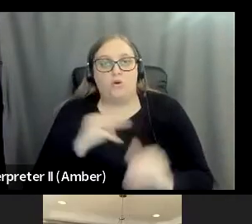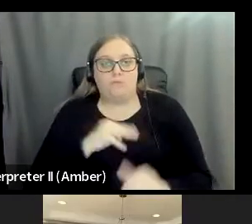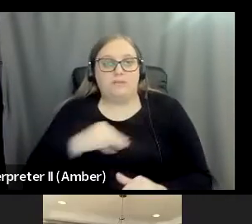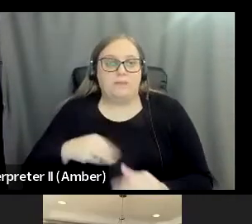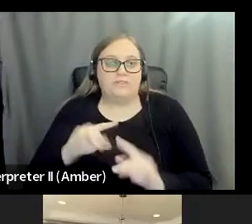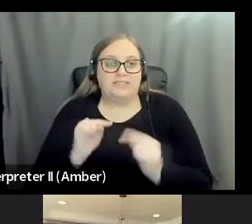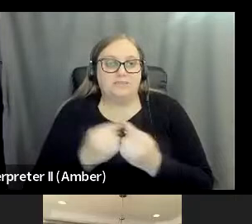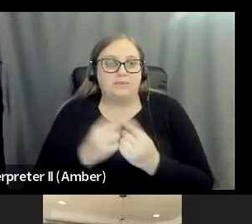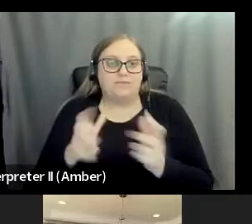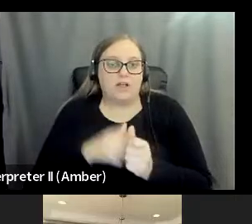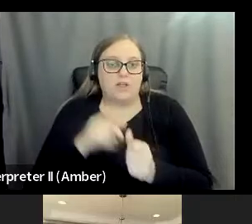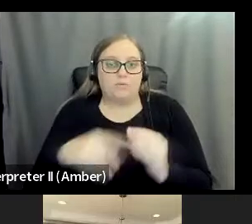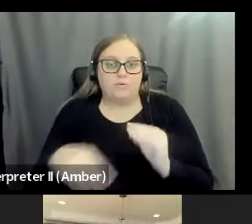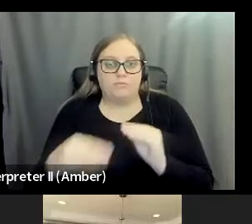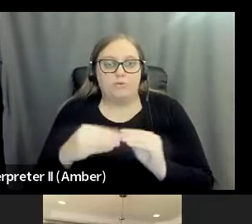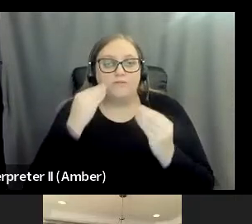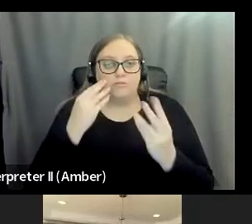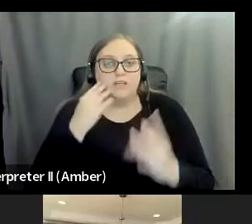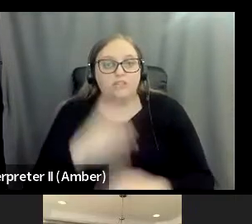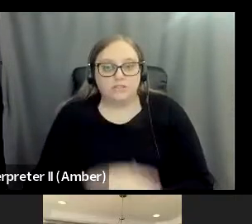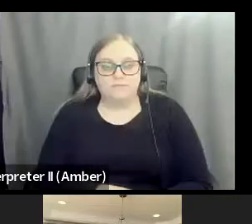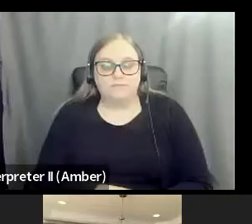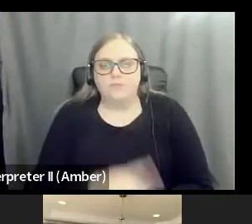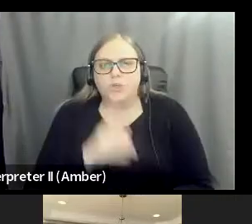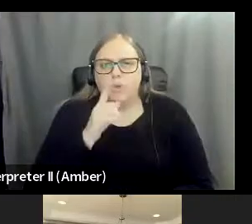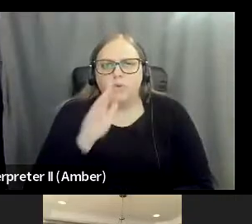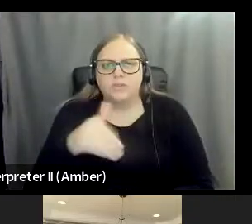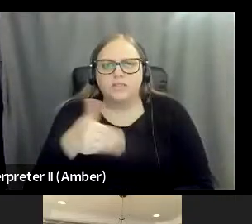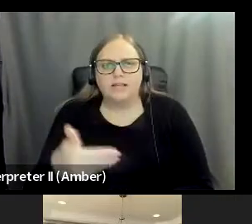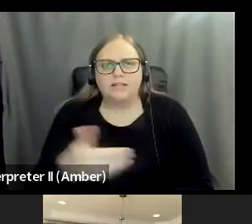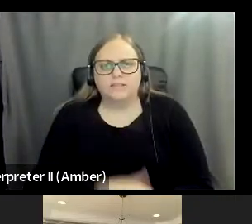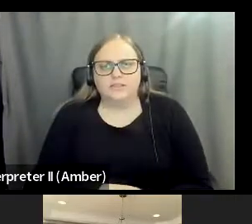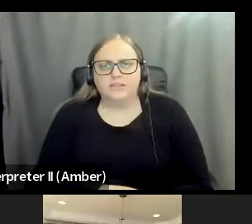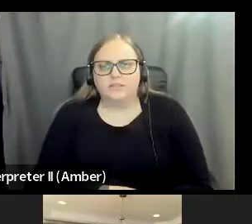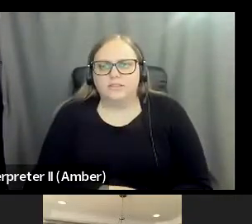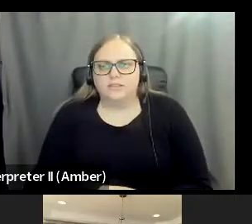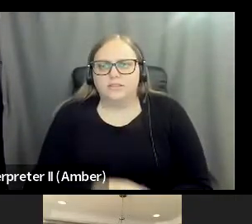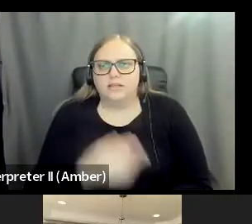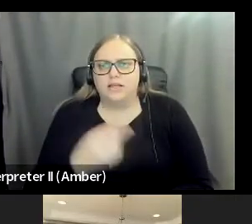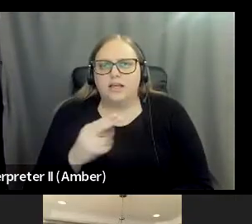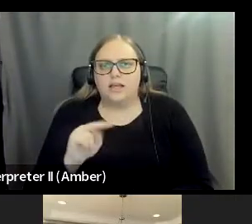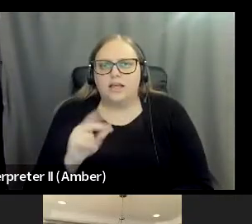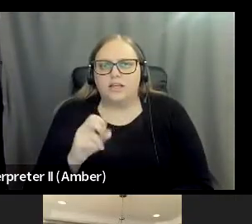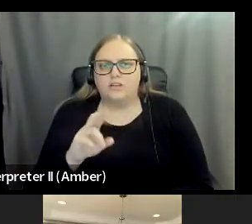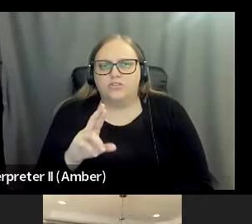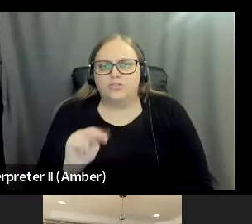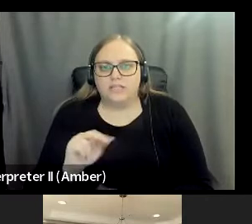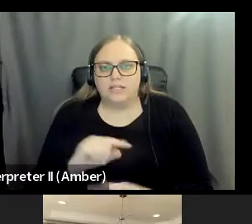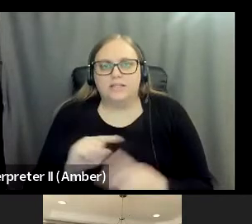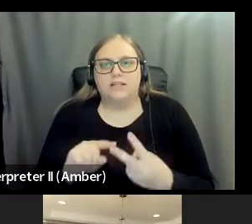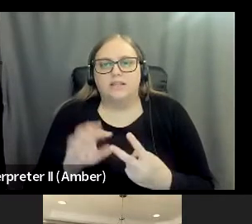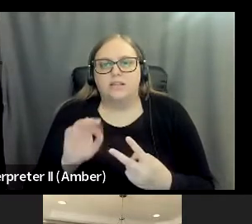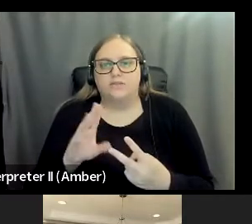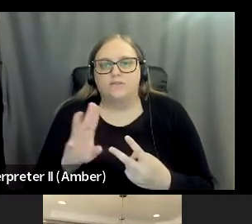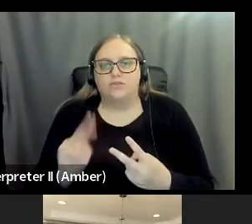with more information. Thank you. Who is next in line? Councilmember Henderson and then Fruman.